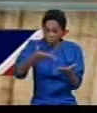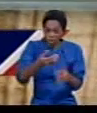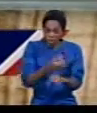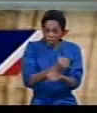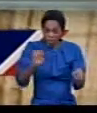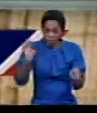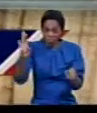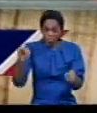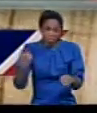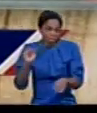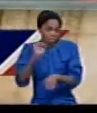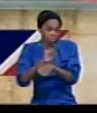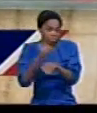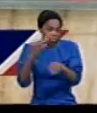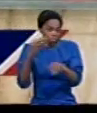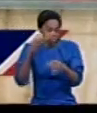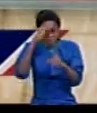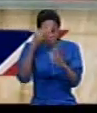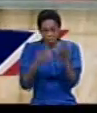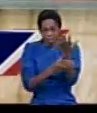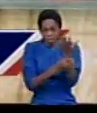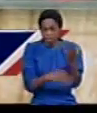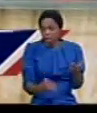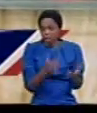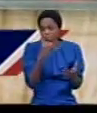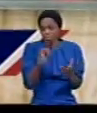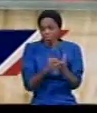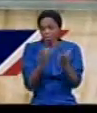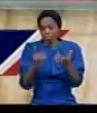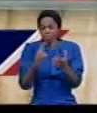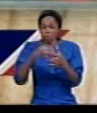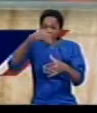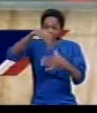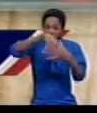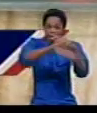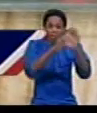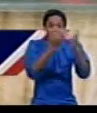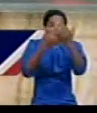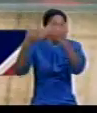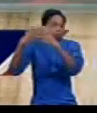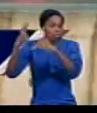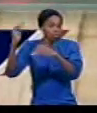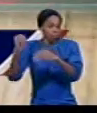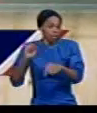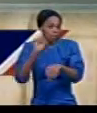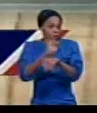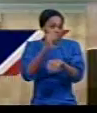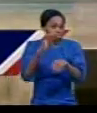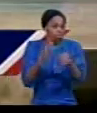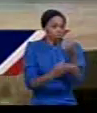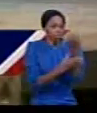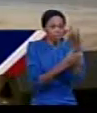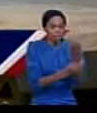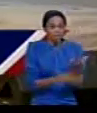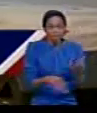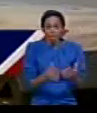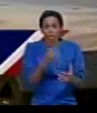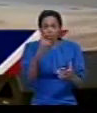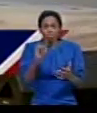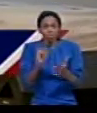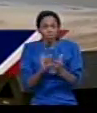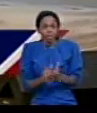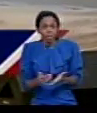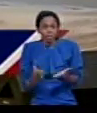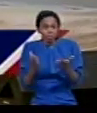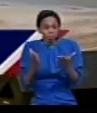the works of his hand, anyone that wants to get to heaven by the works of his hand, anyone that ought to